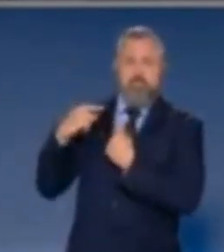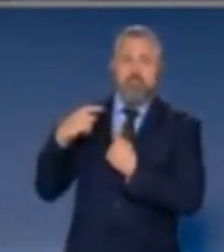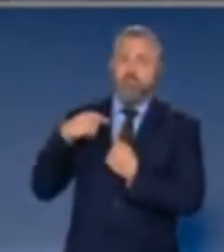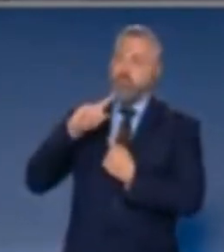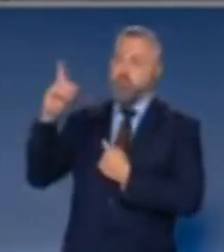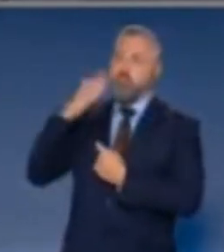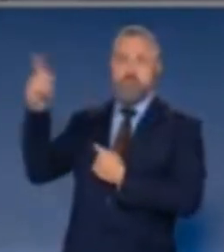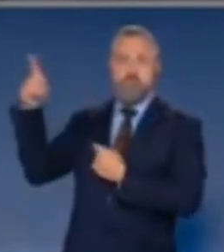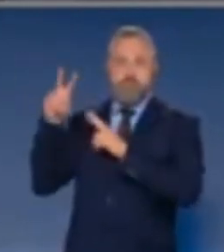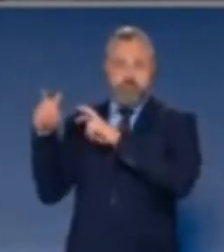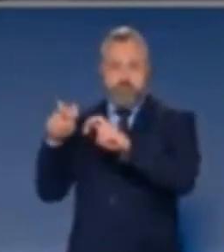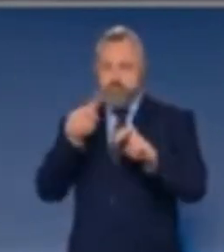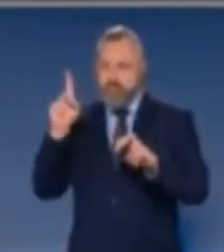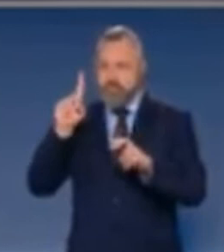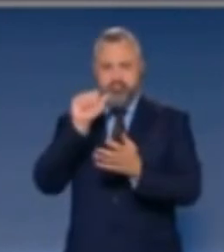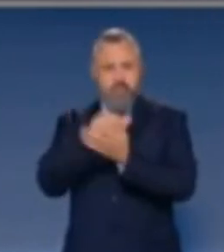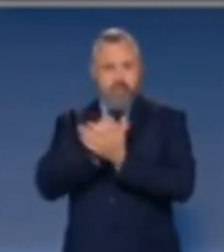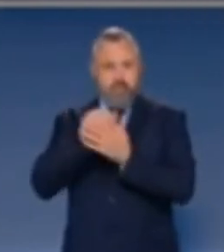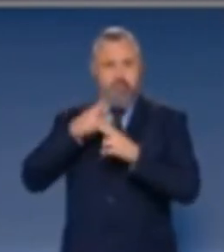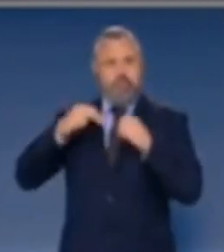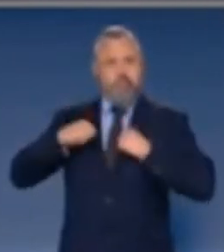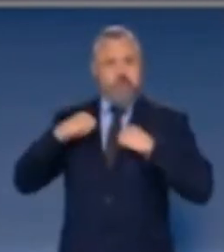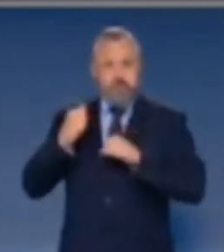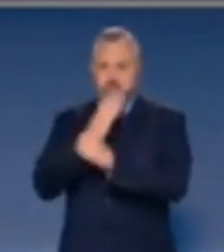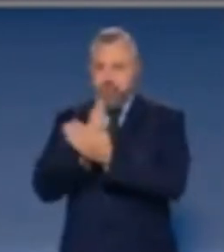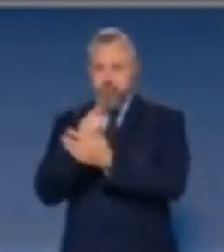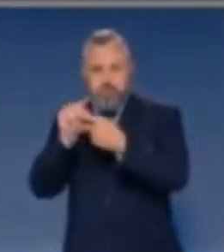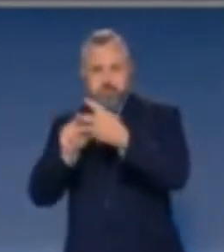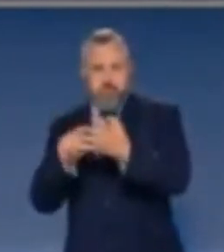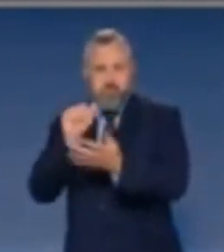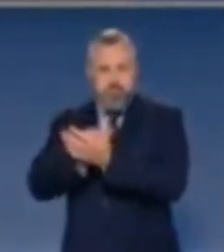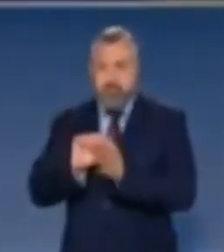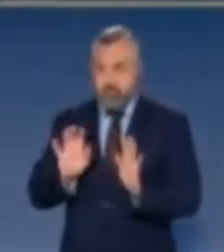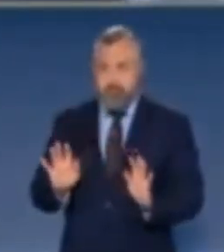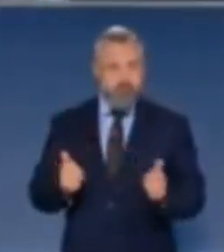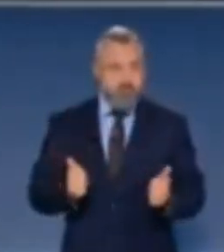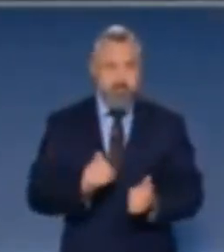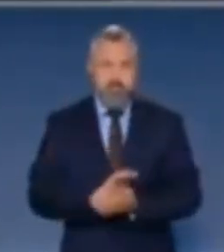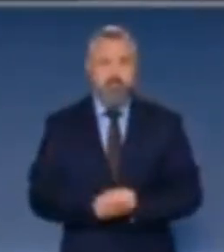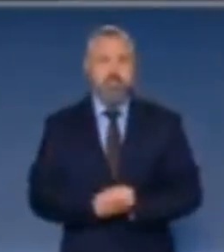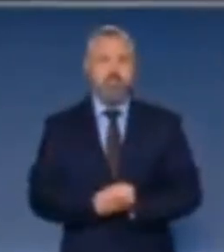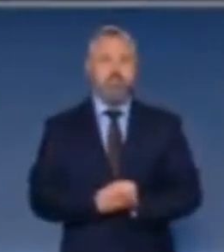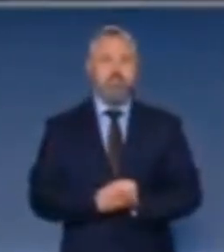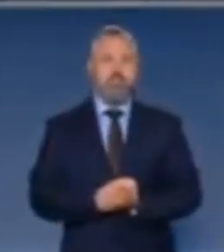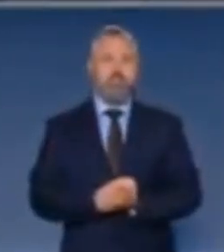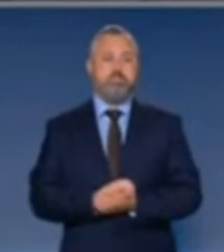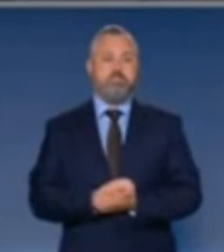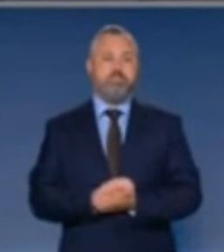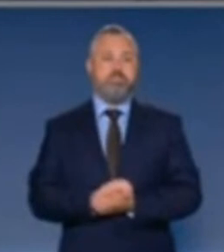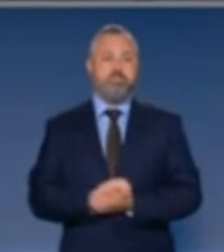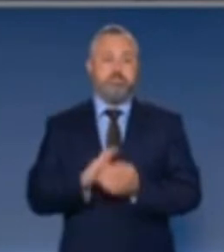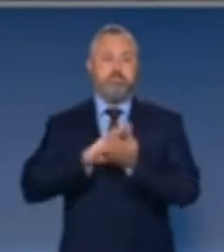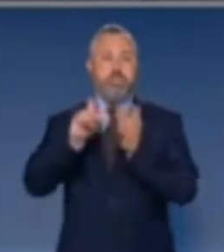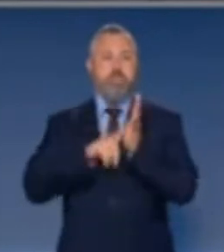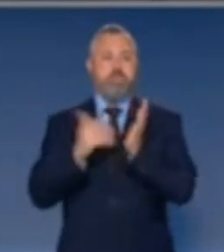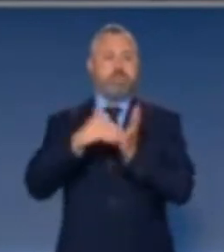was necessary, and then that's been implemented. So, Michael, on the training program? Each of the people or the groups of people who are rolling out the vaccine have their